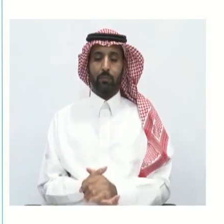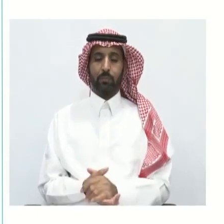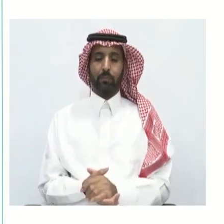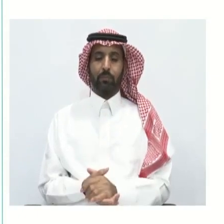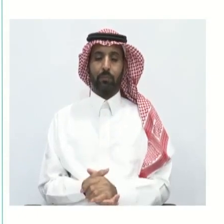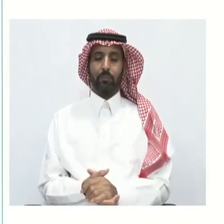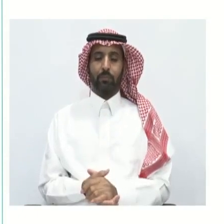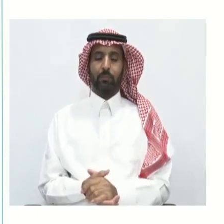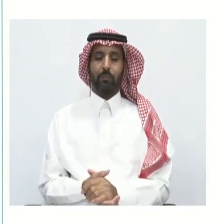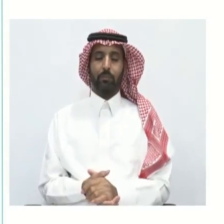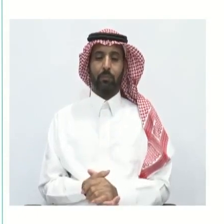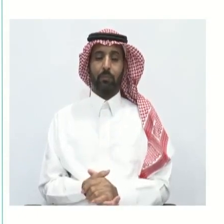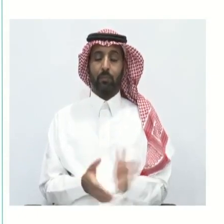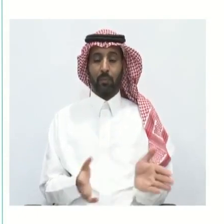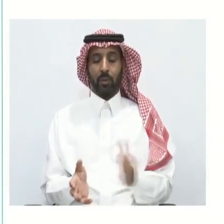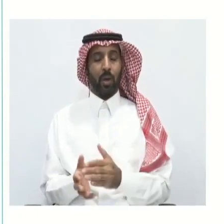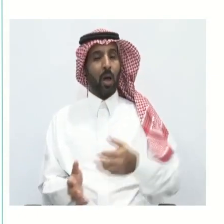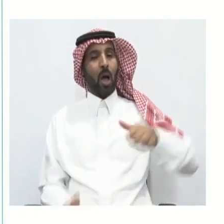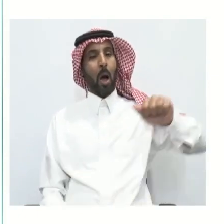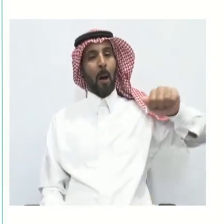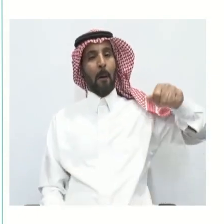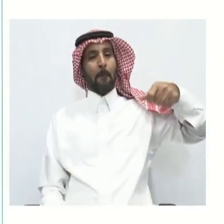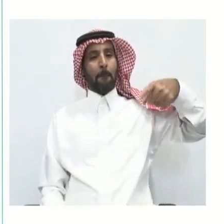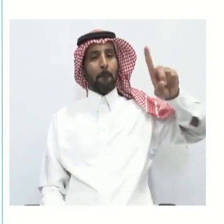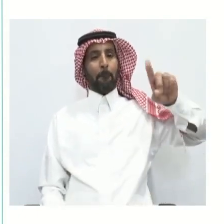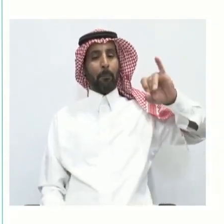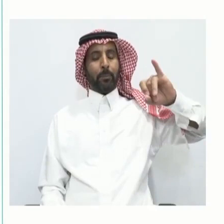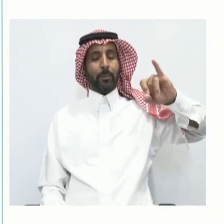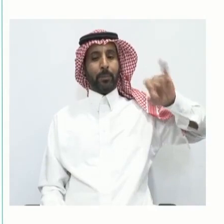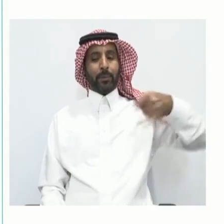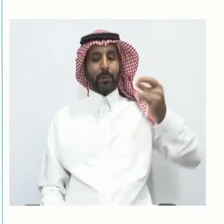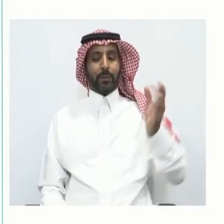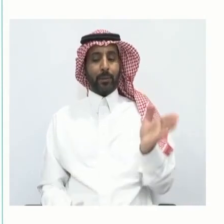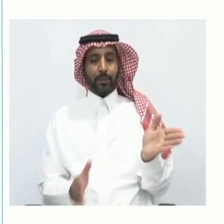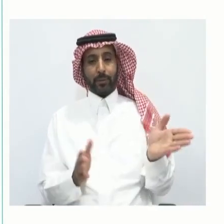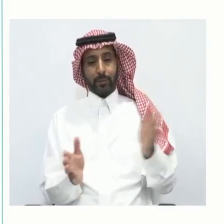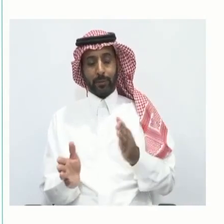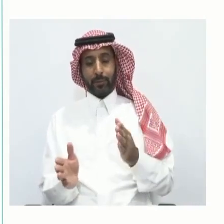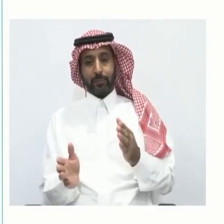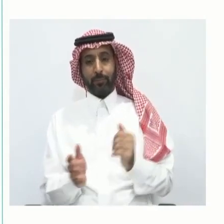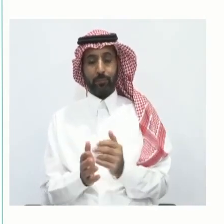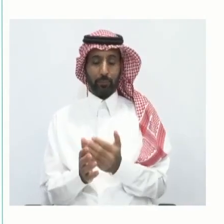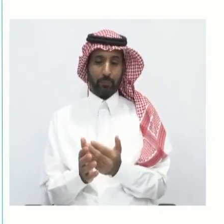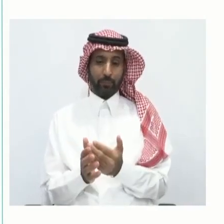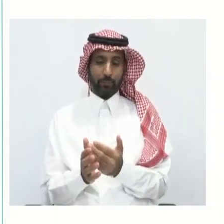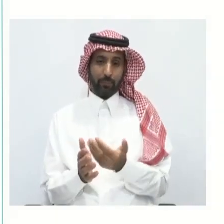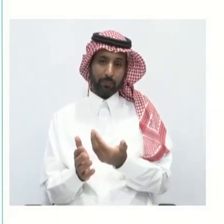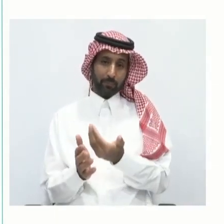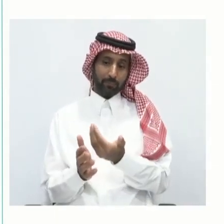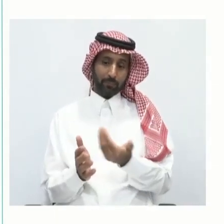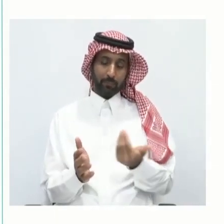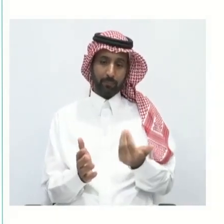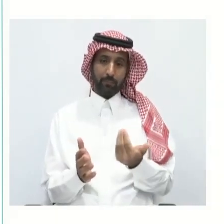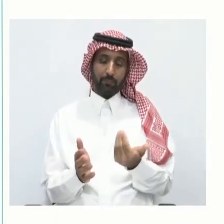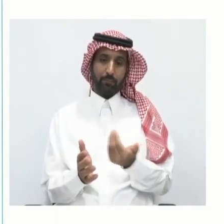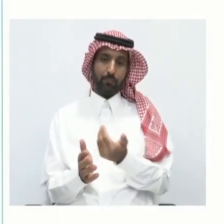places. Does the adjective go before or after the noun? You can see it here. Is it before or after the noun? Of